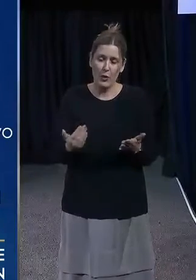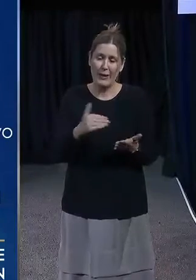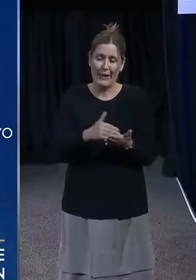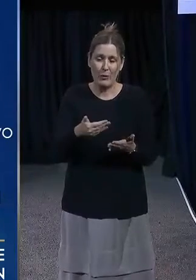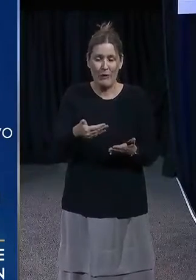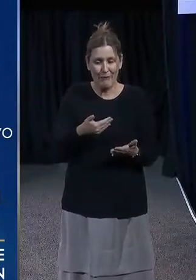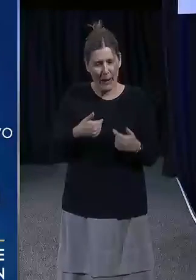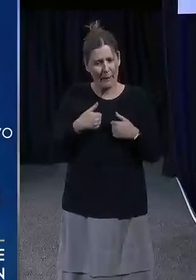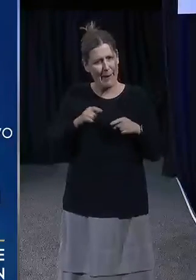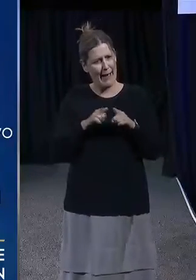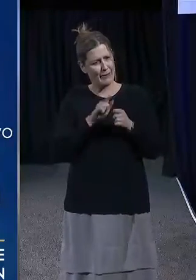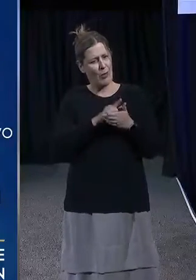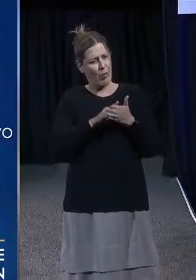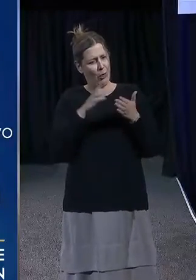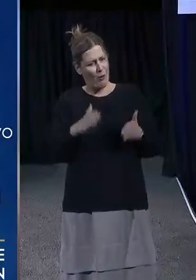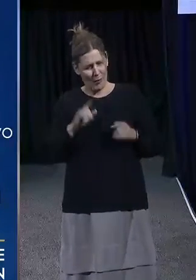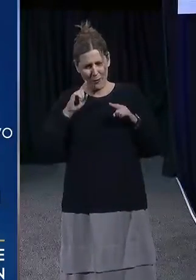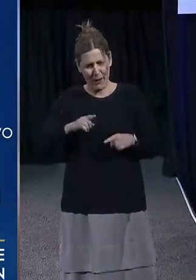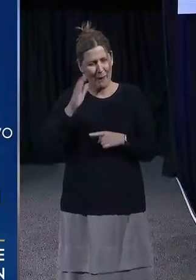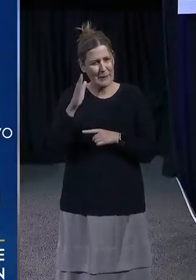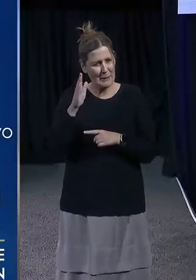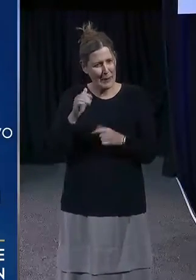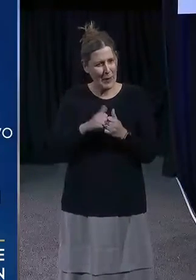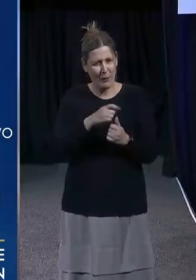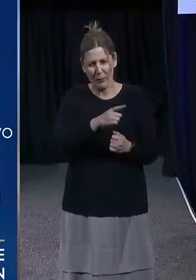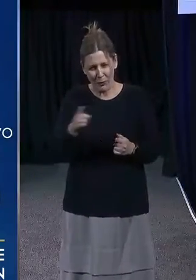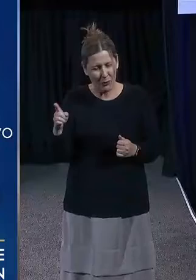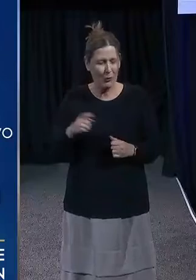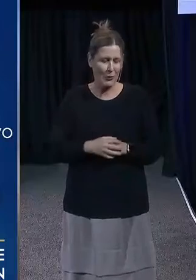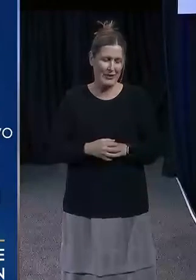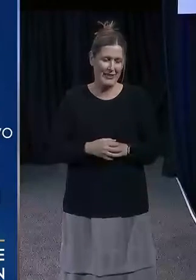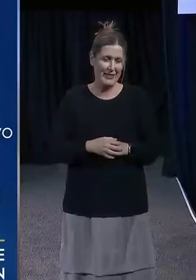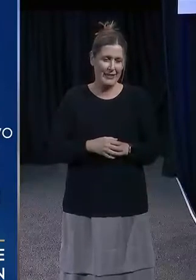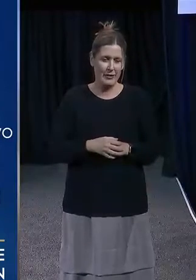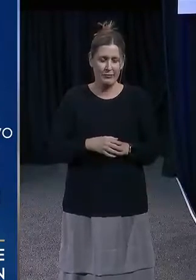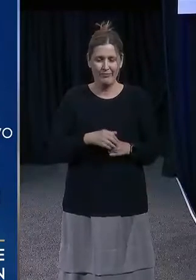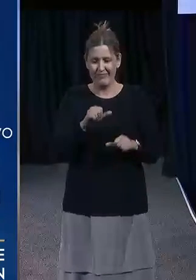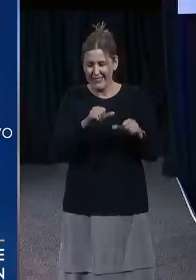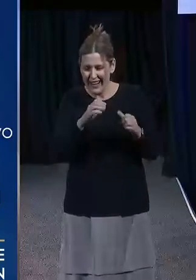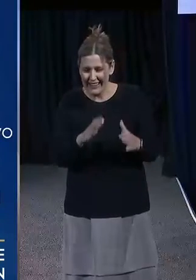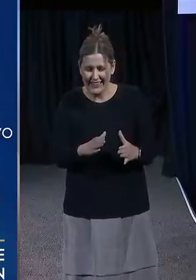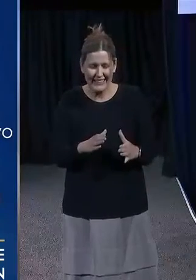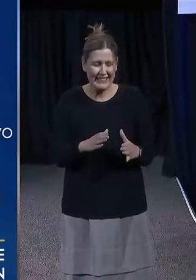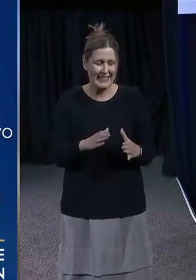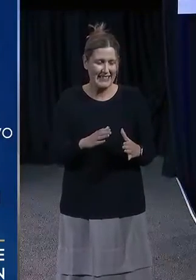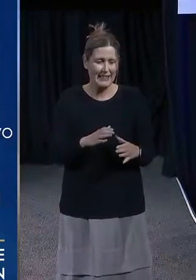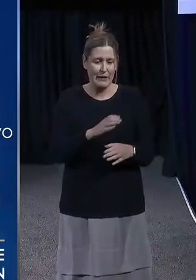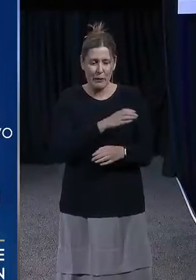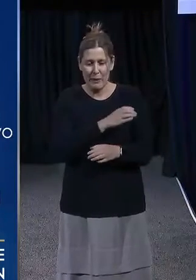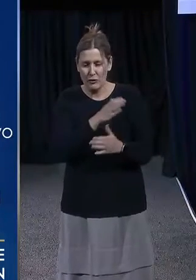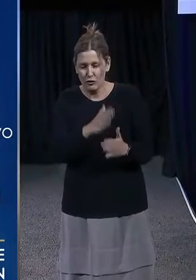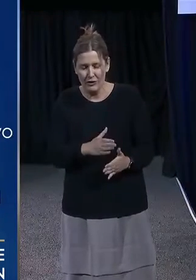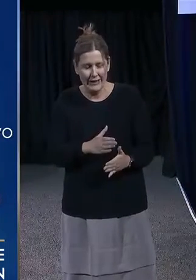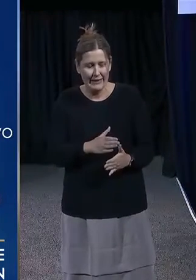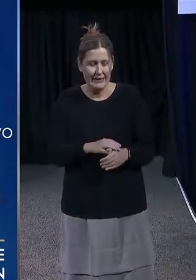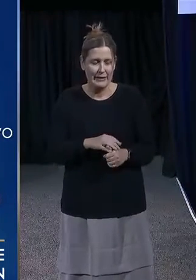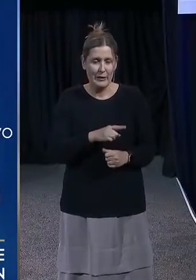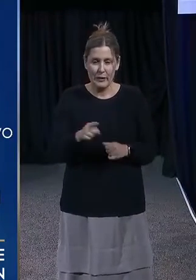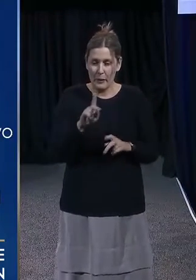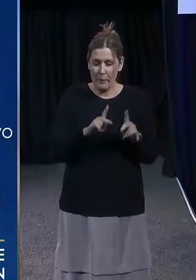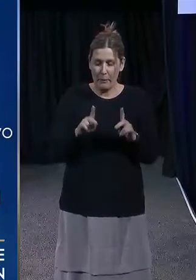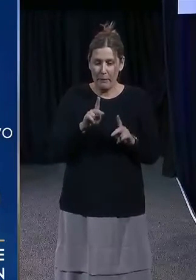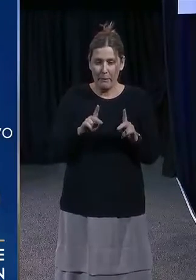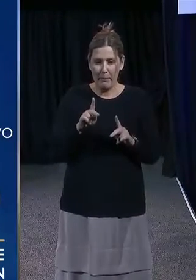as a lawyer to speak to this august crowd of scientists, of clinicians, of people